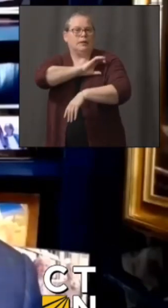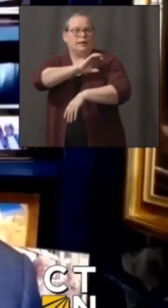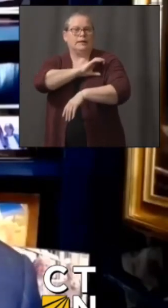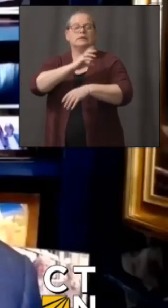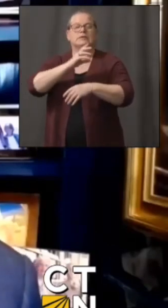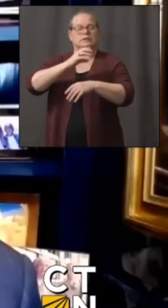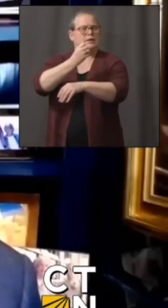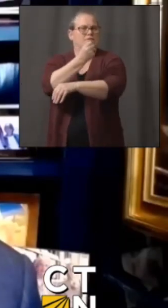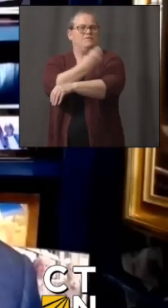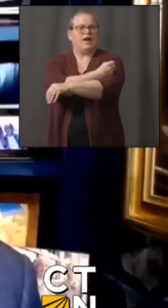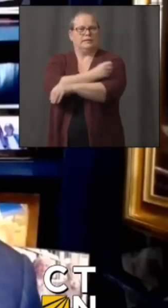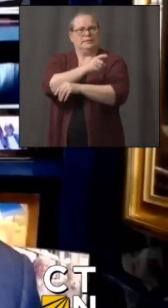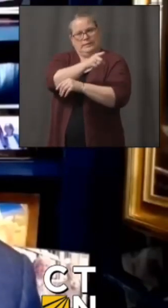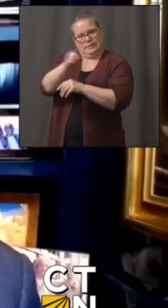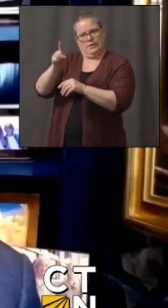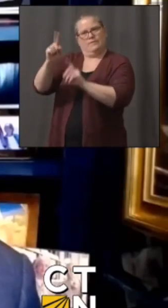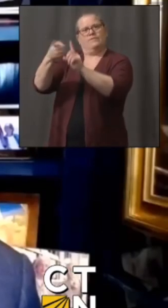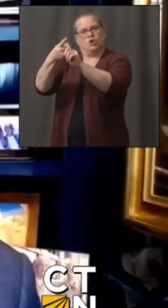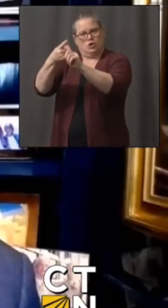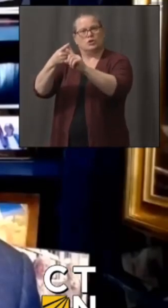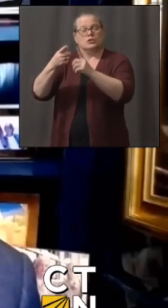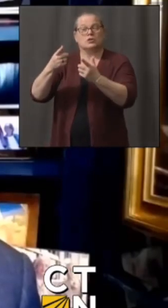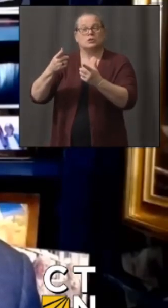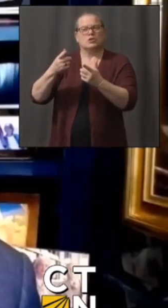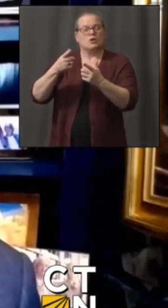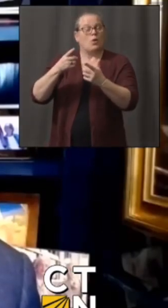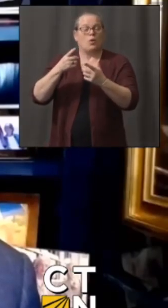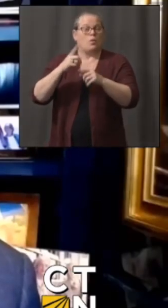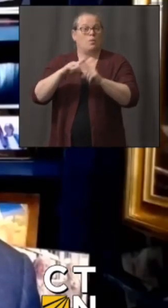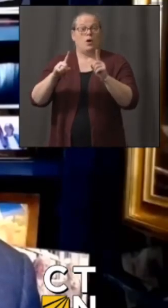economy back at full throttle.